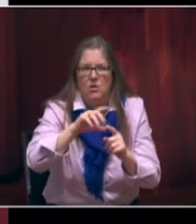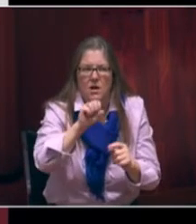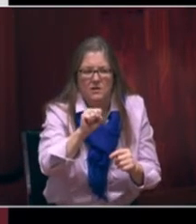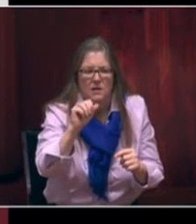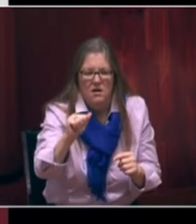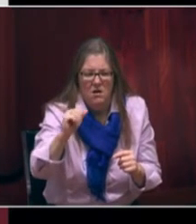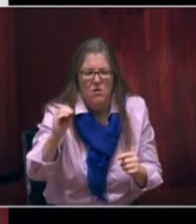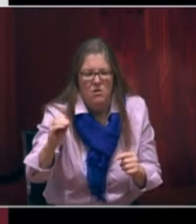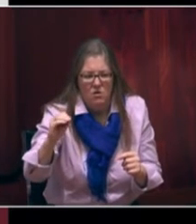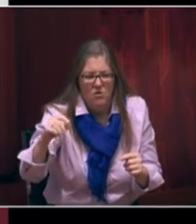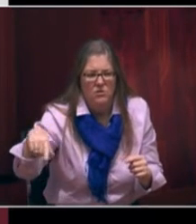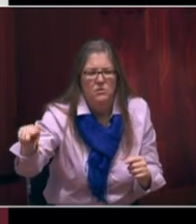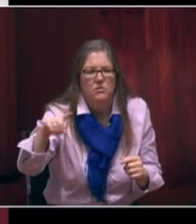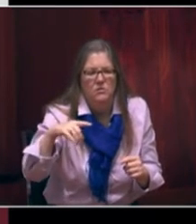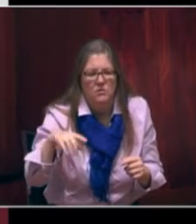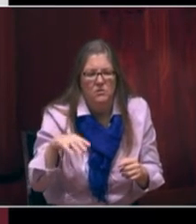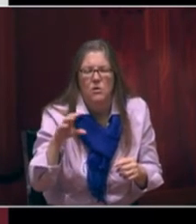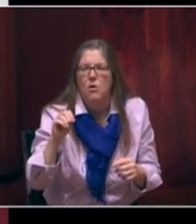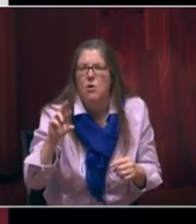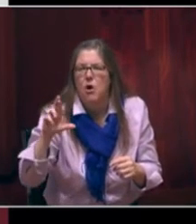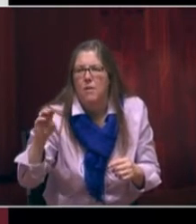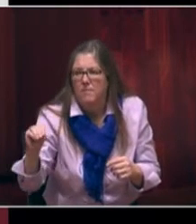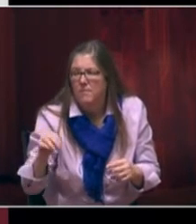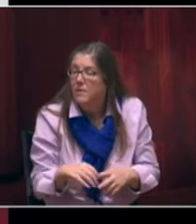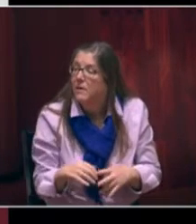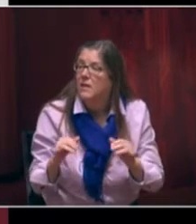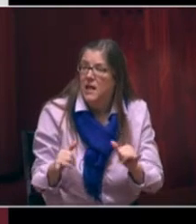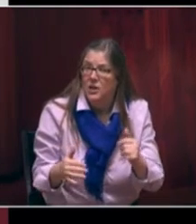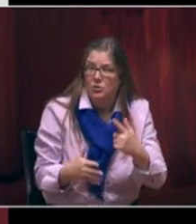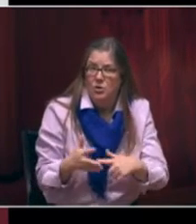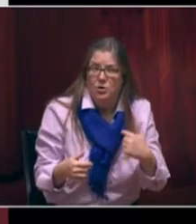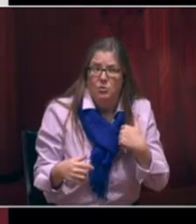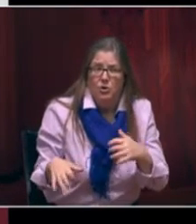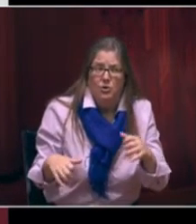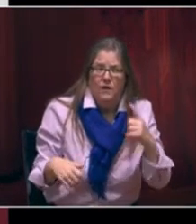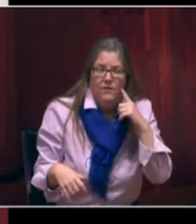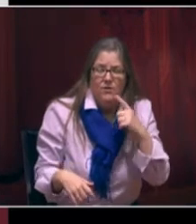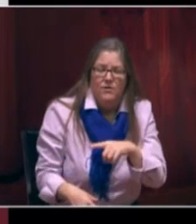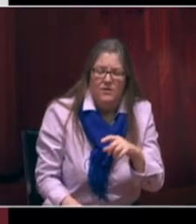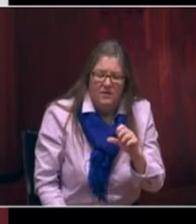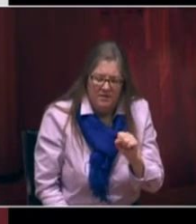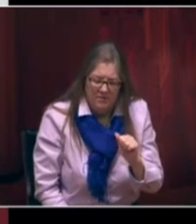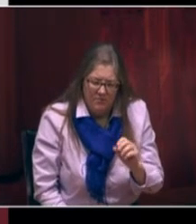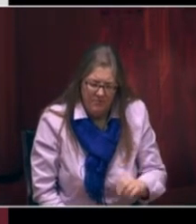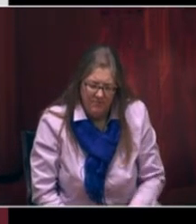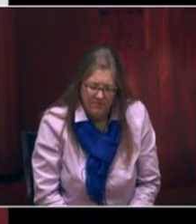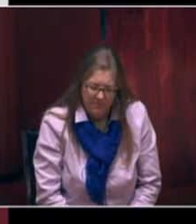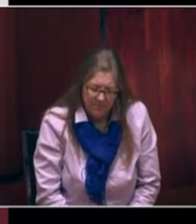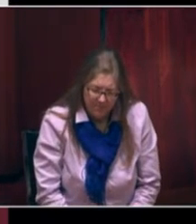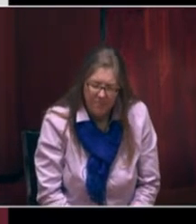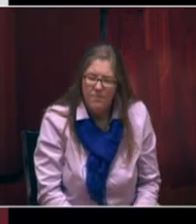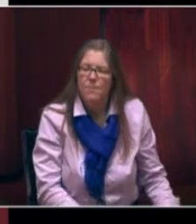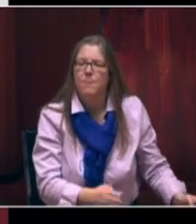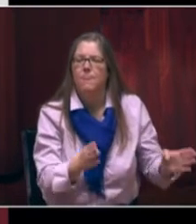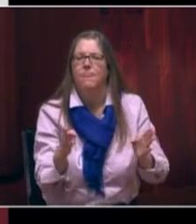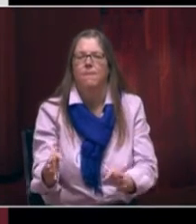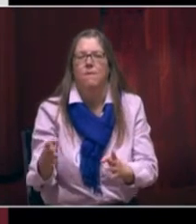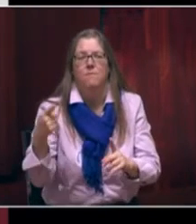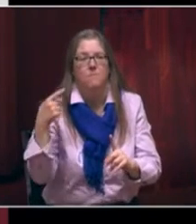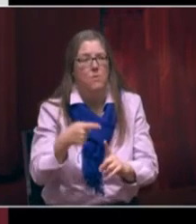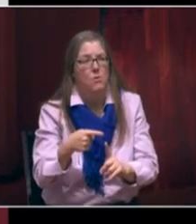records officers on those as well. Okay, so that's what we're doing for the SAOs. I should also point out that we will